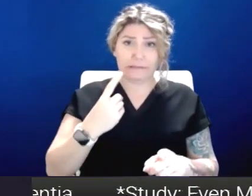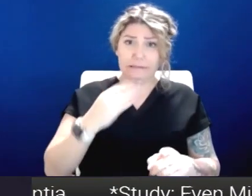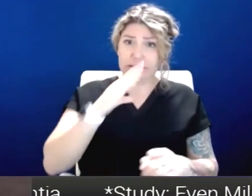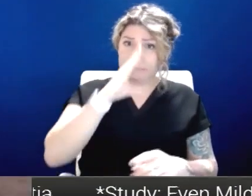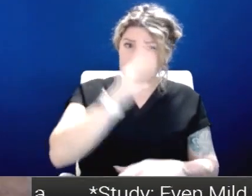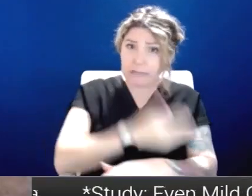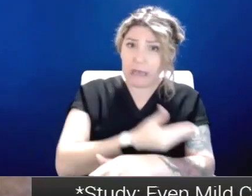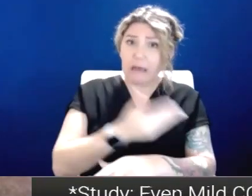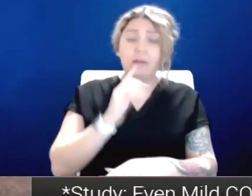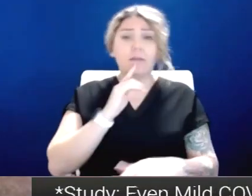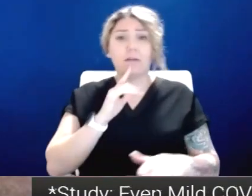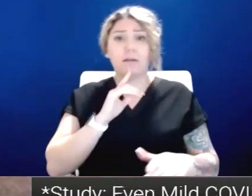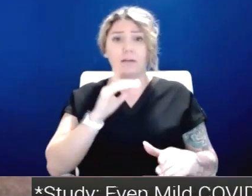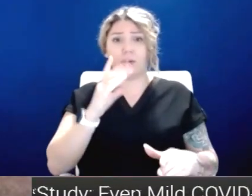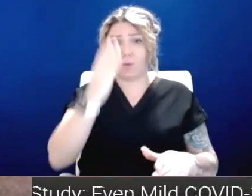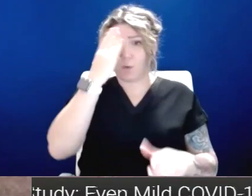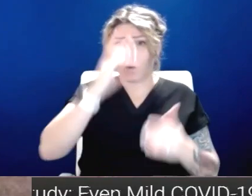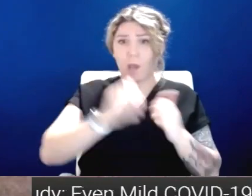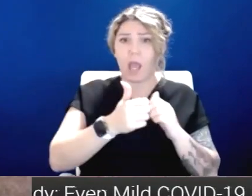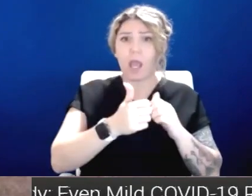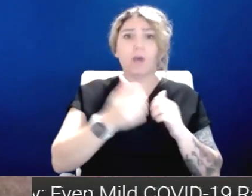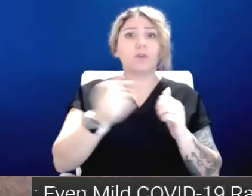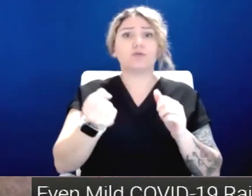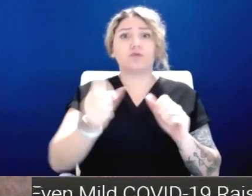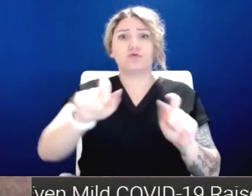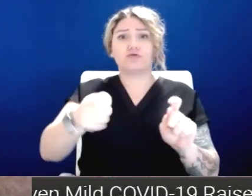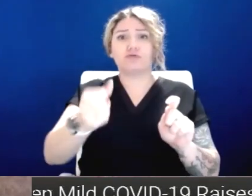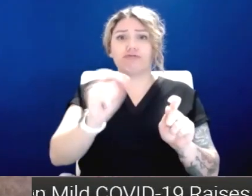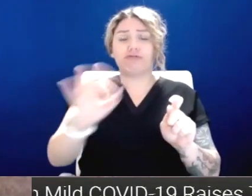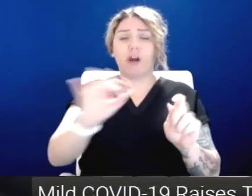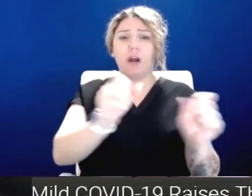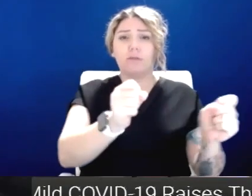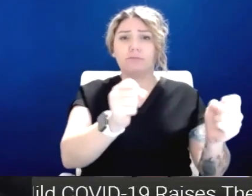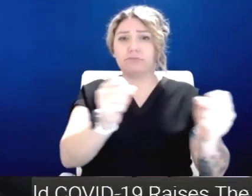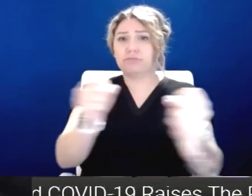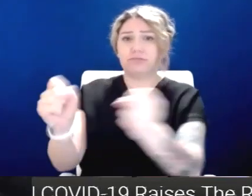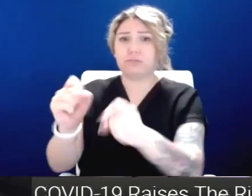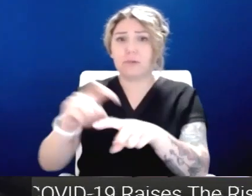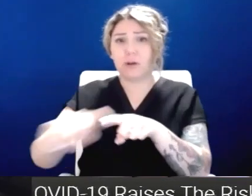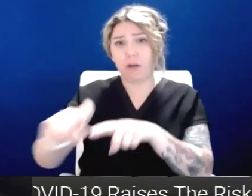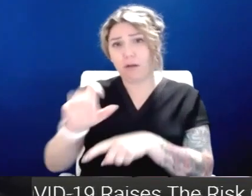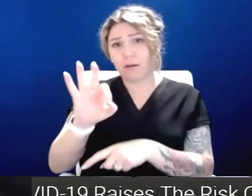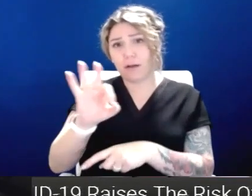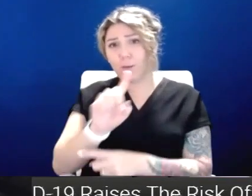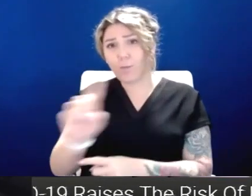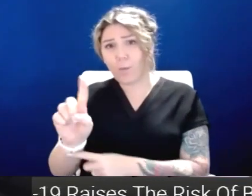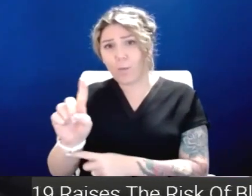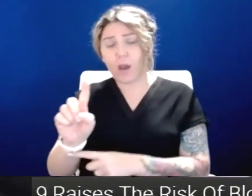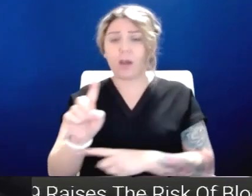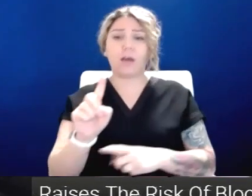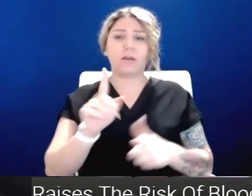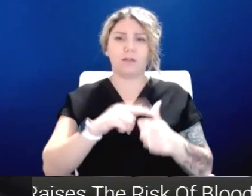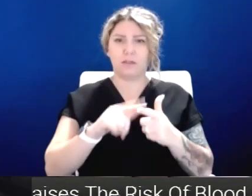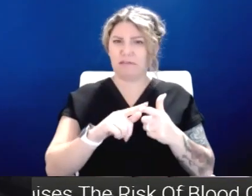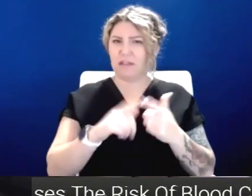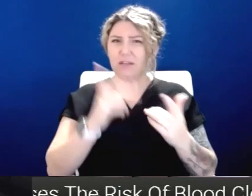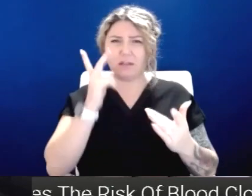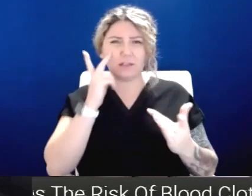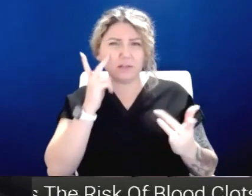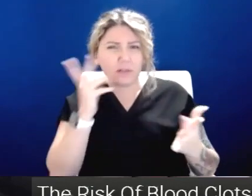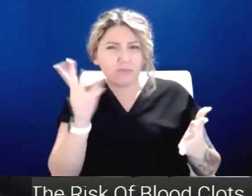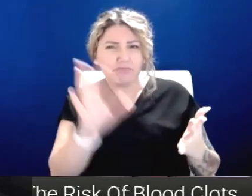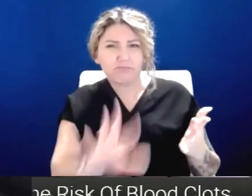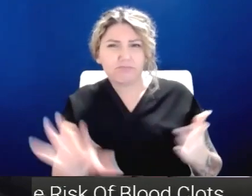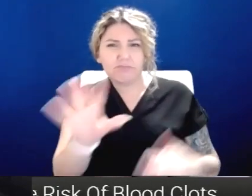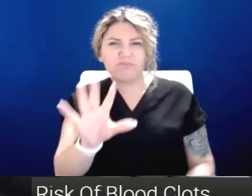car and slowly steer them into a ditch where he helped call 911. And then from there, I saw I think there was like